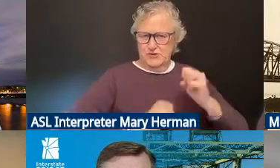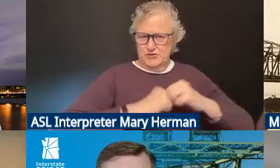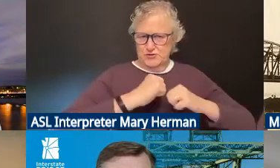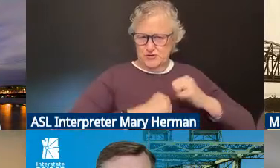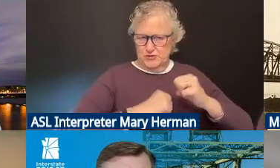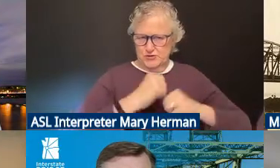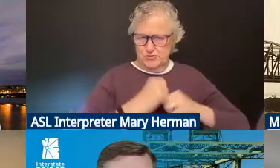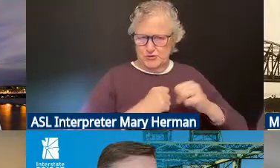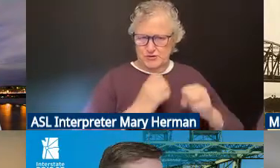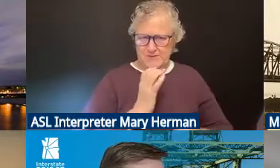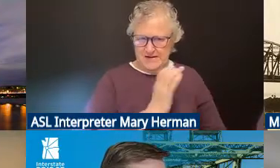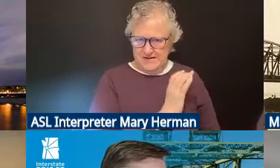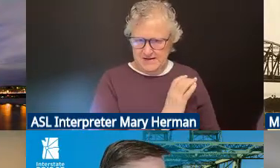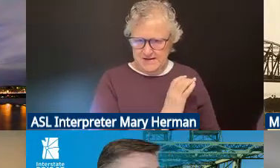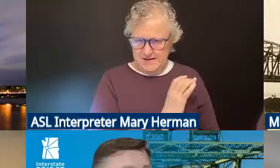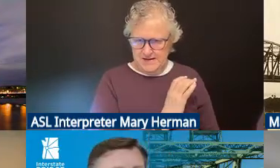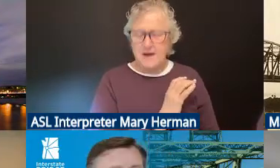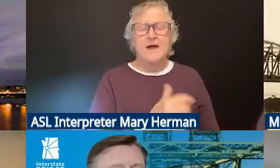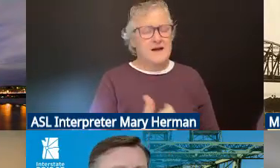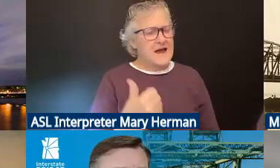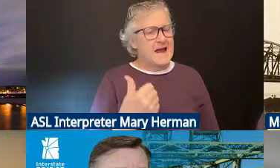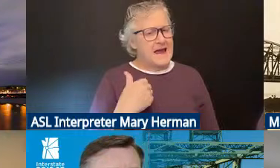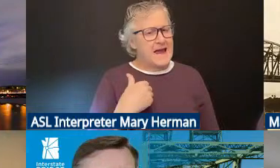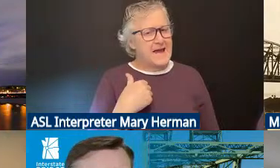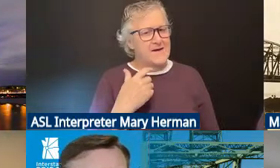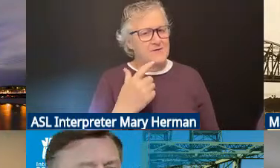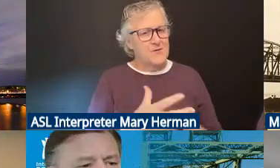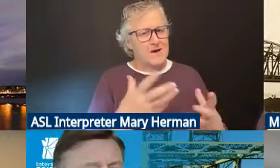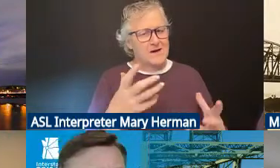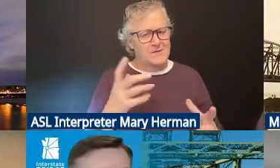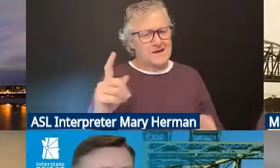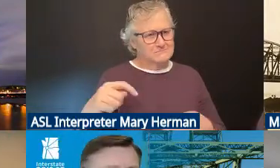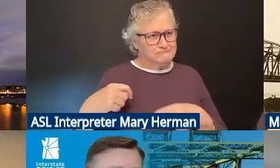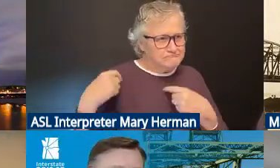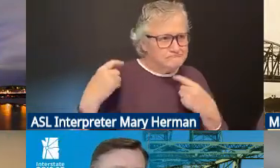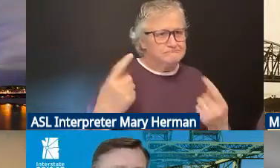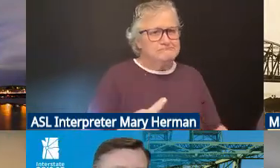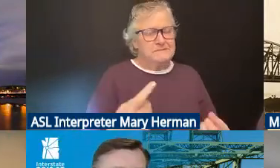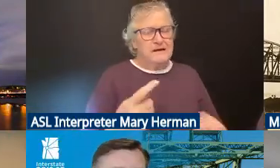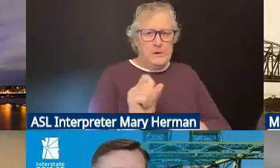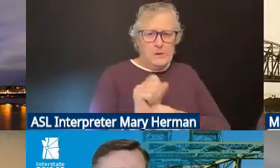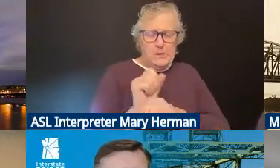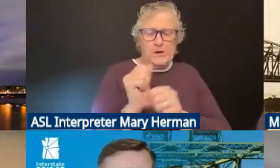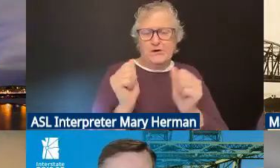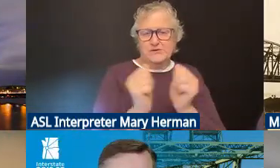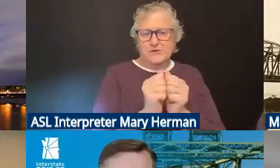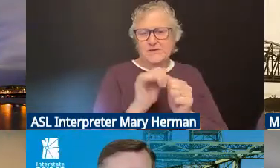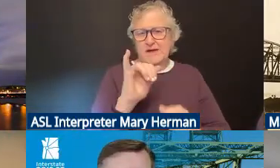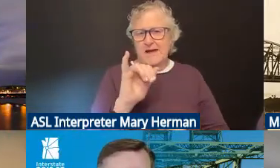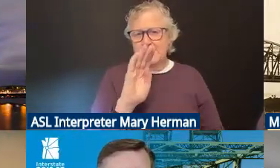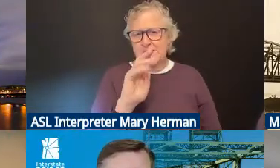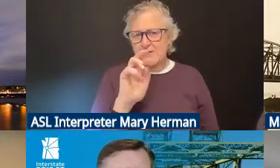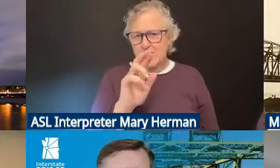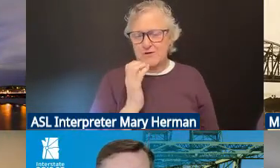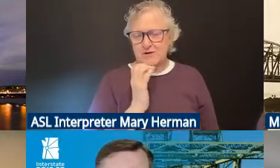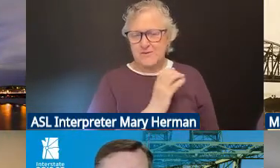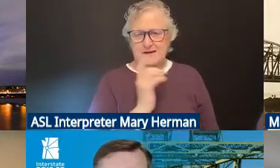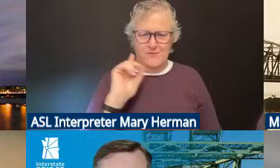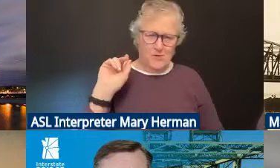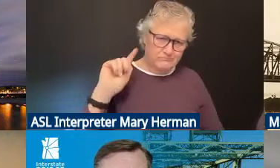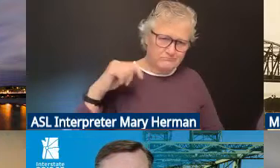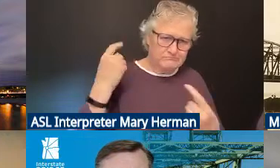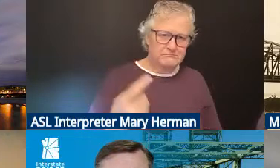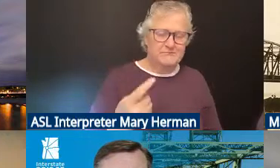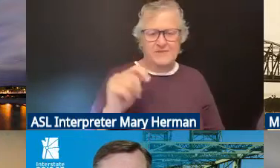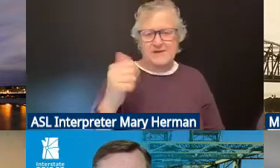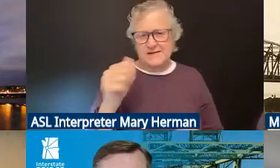history with the IBR going back over 10 years. So really pleased to be here and to be your liaison to the